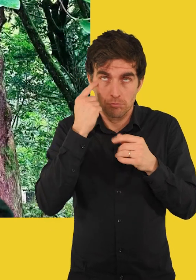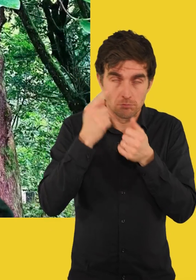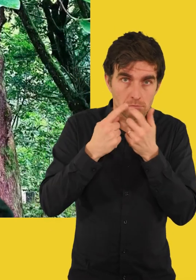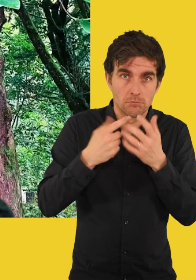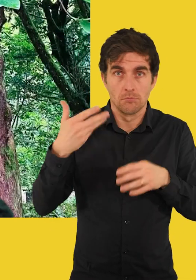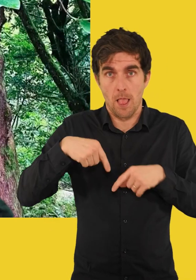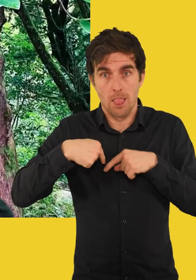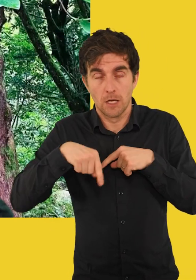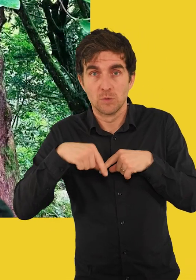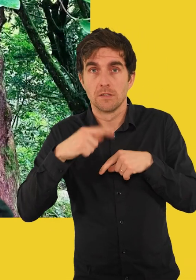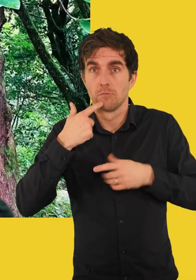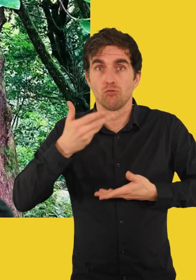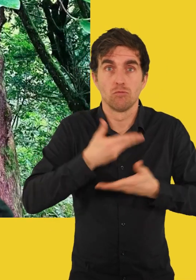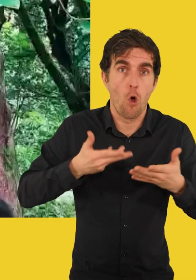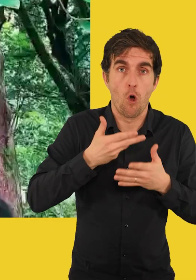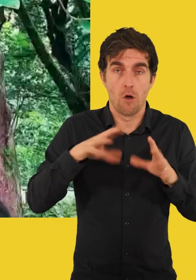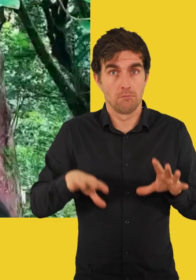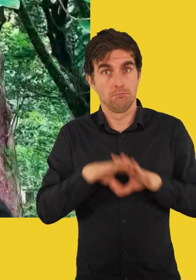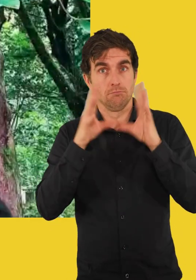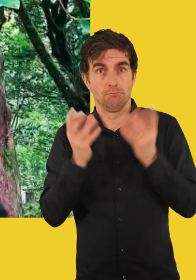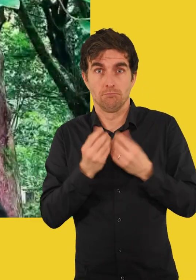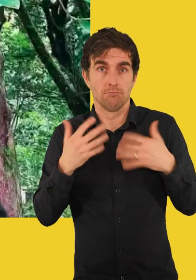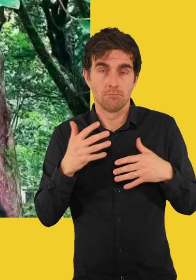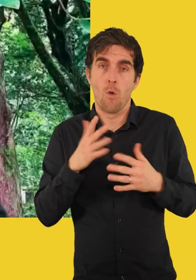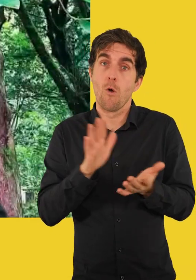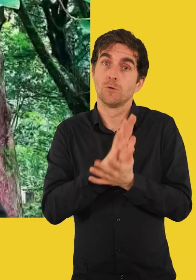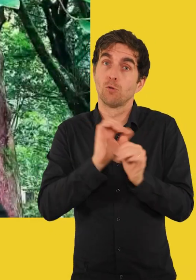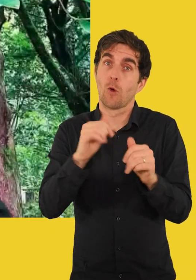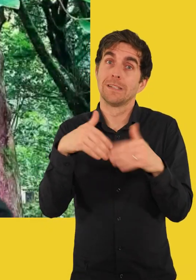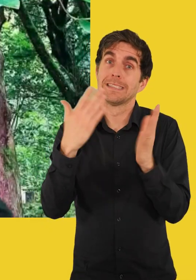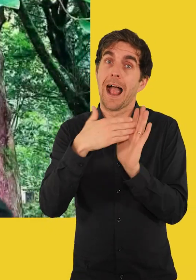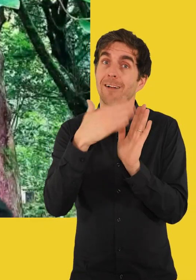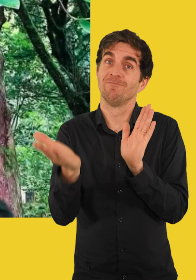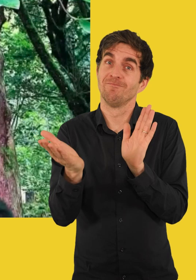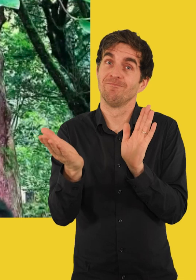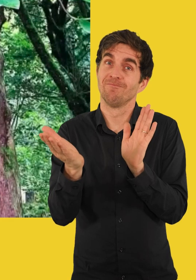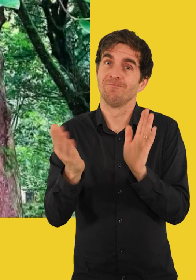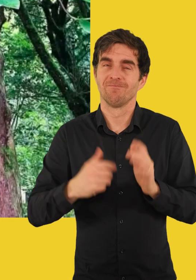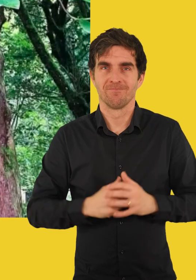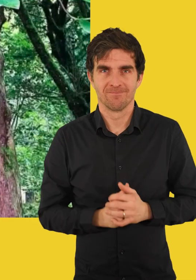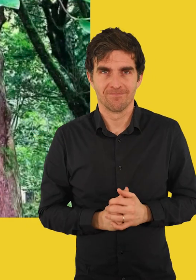out of attending this week and this talk. So enjoy the rest of your day.